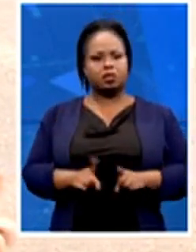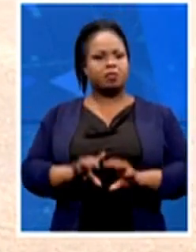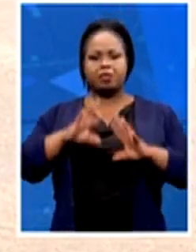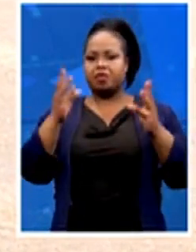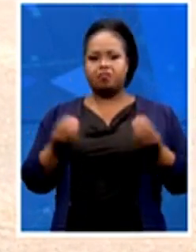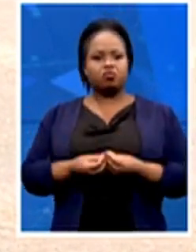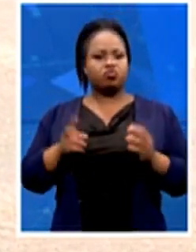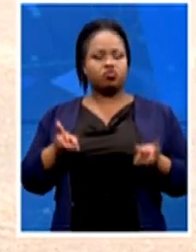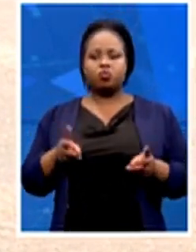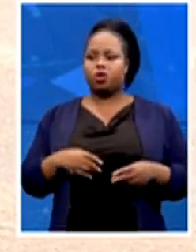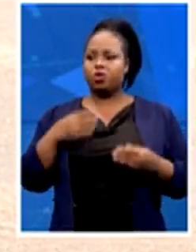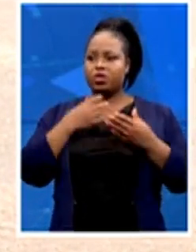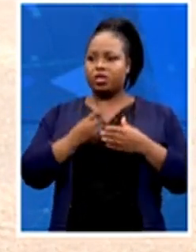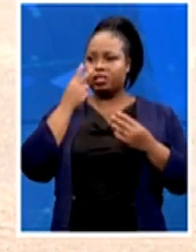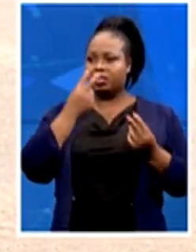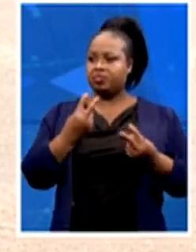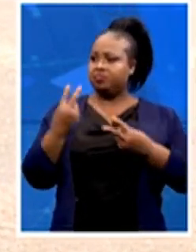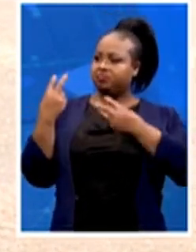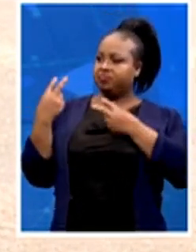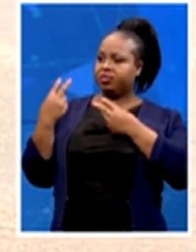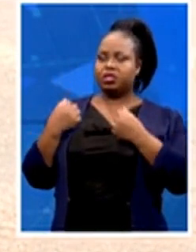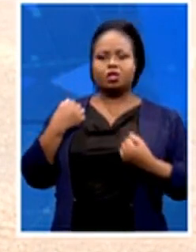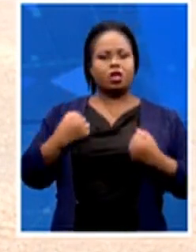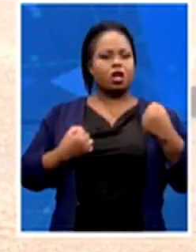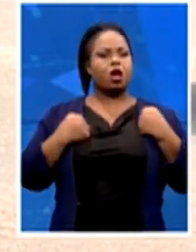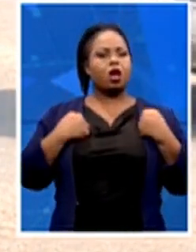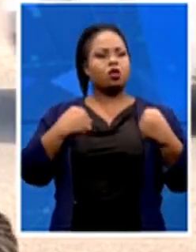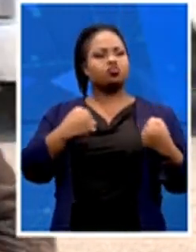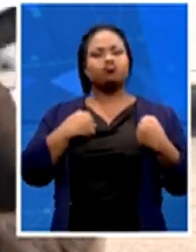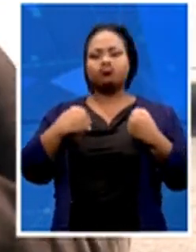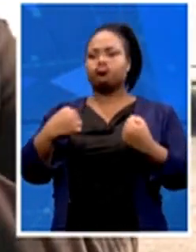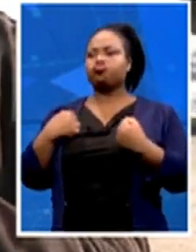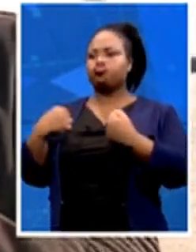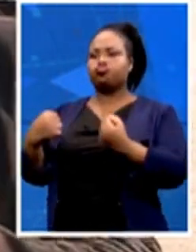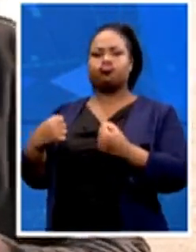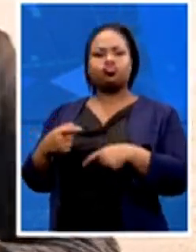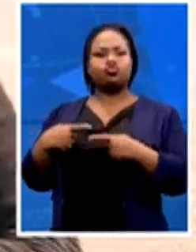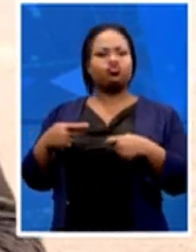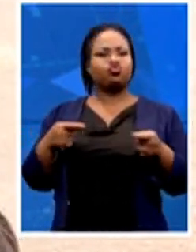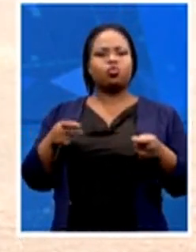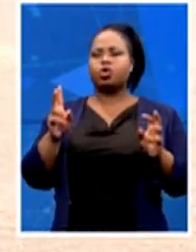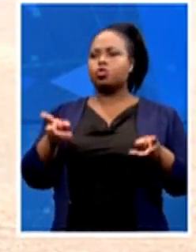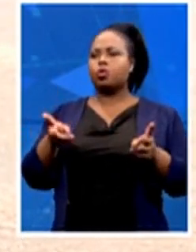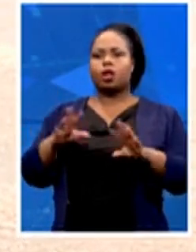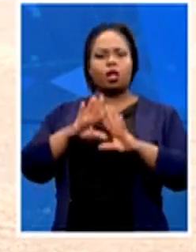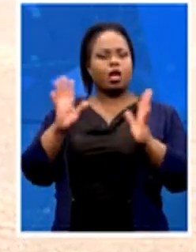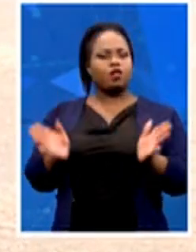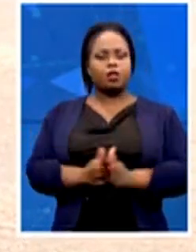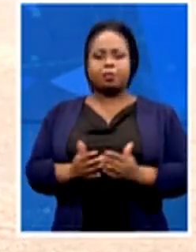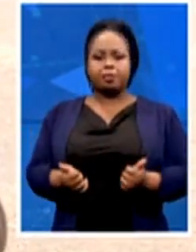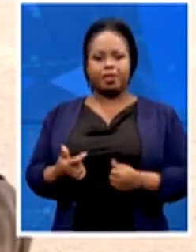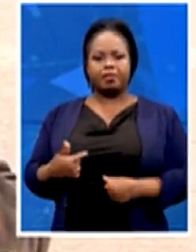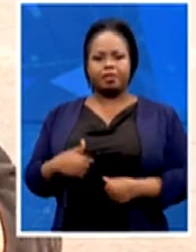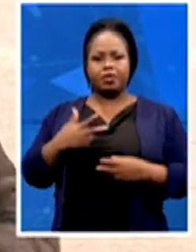me, there are cars coming in, people are coming in to do their shopping. I'm just going to ask the camera person to pan just to